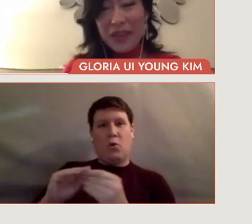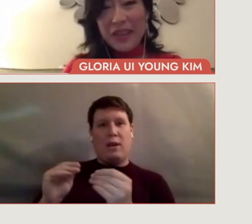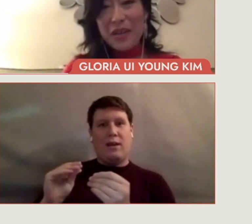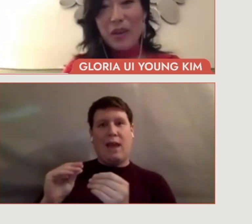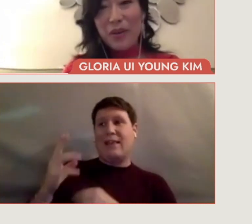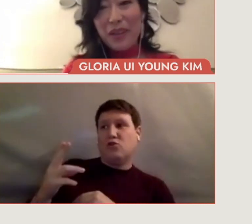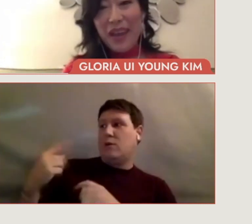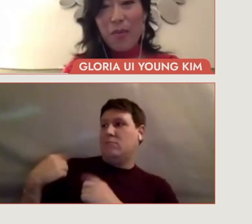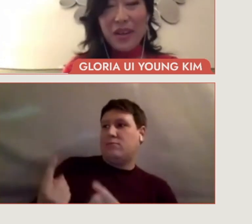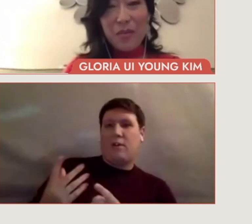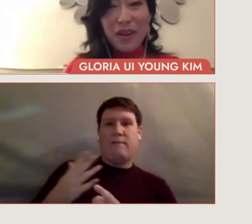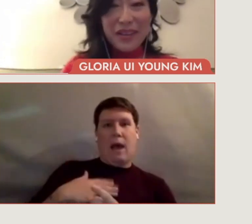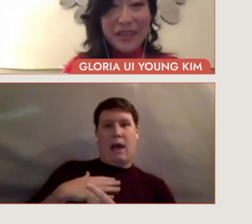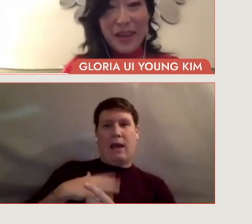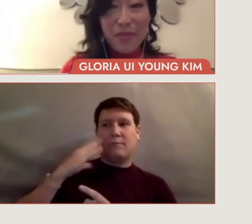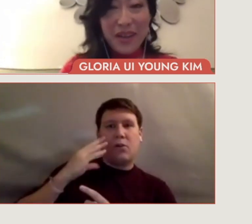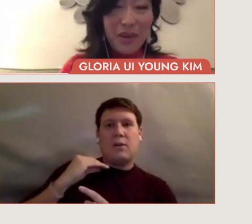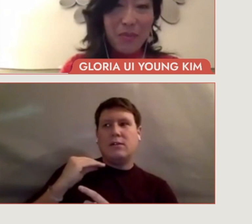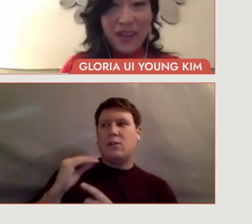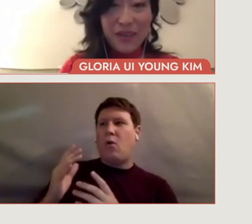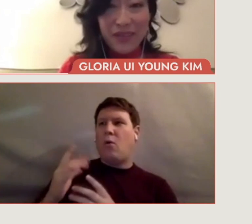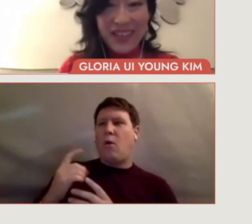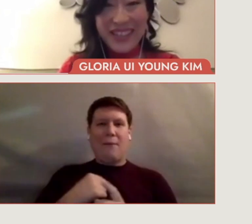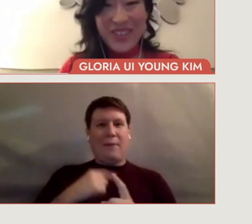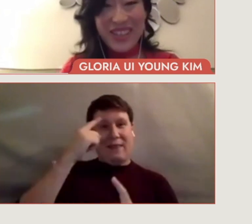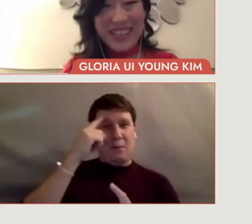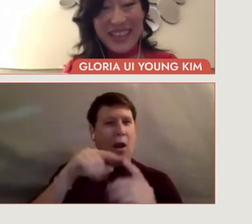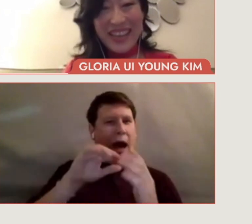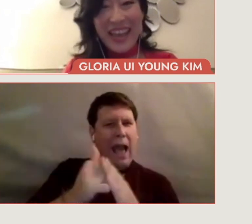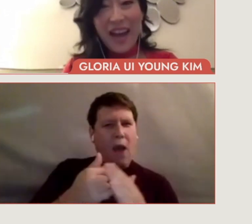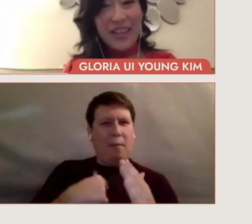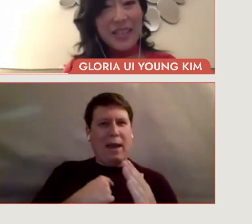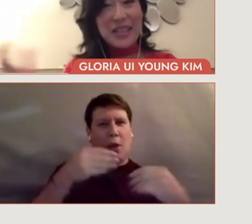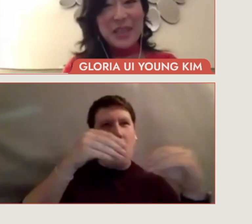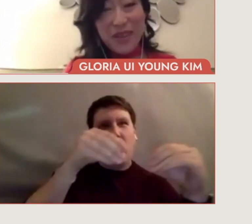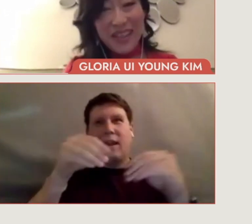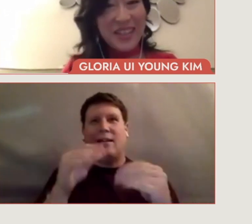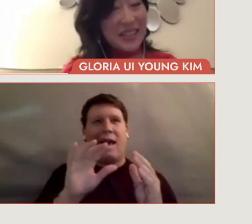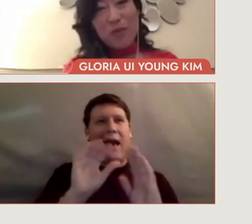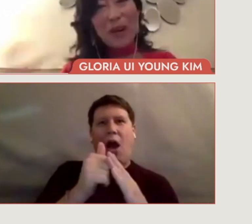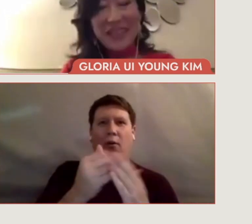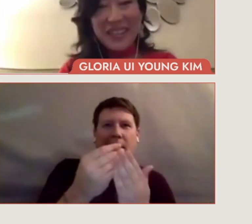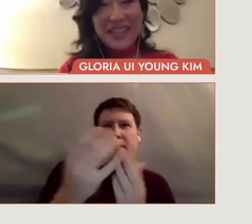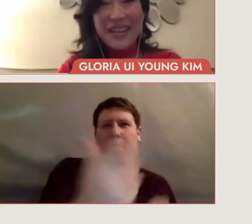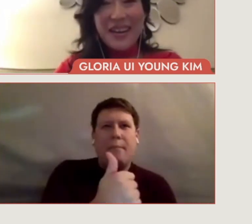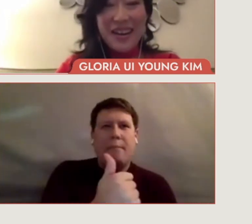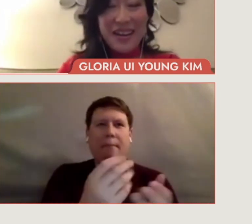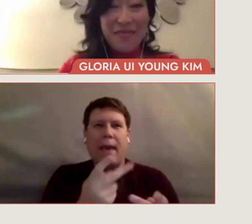really thinking about like, how am I going to market this? How am I going to make money off of this? You're just thinking, I just need to do this. I just need to write